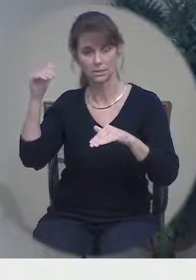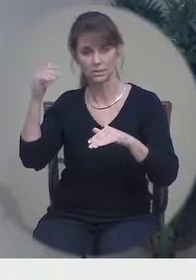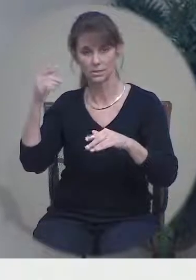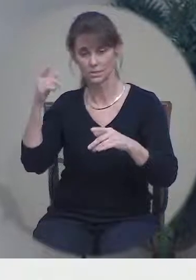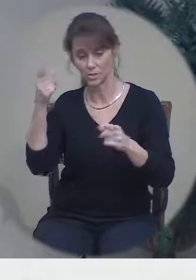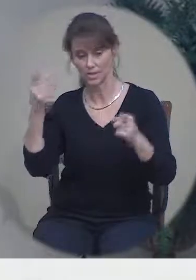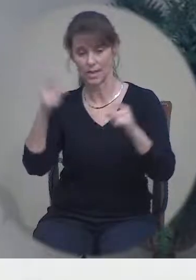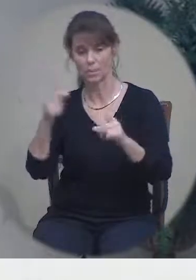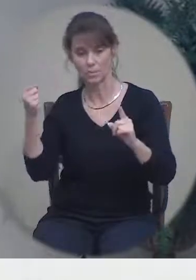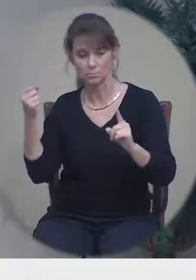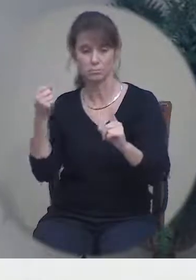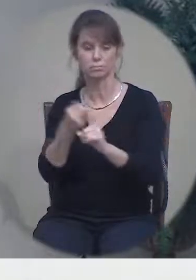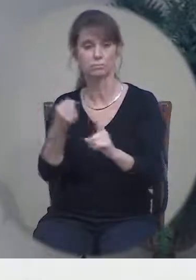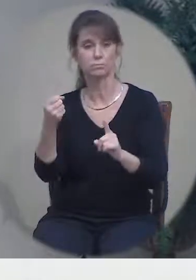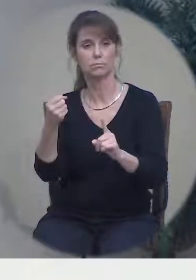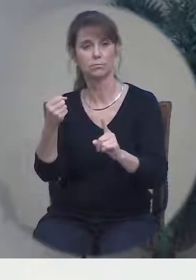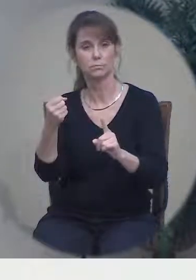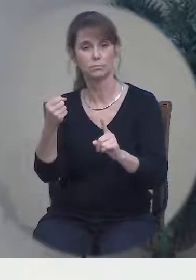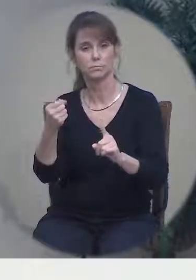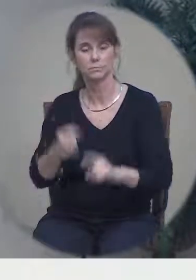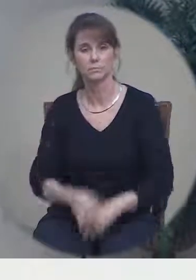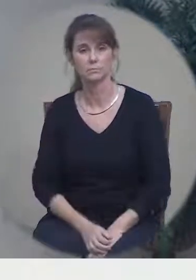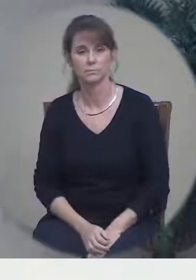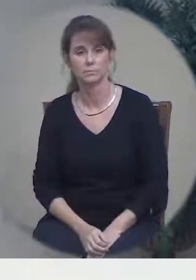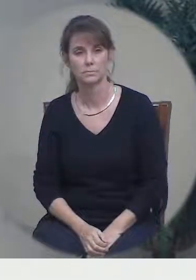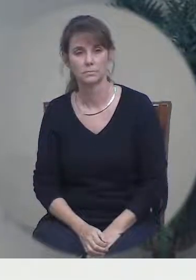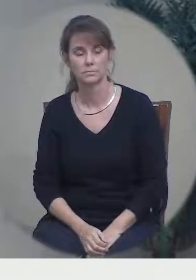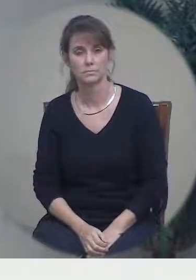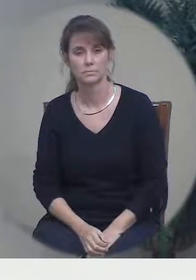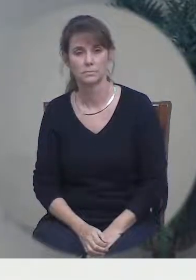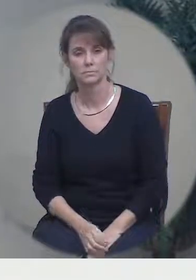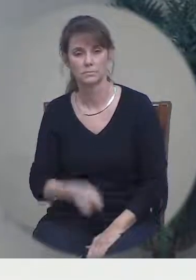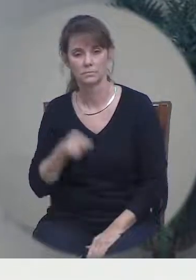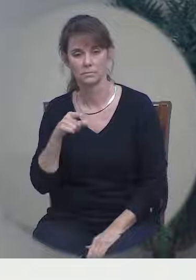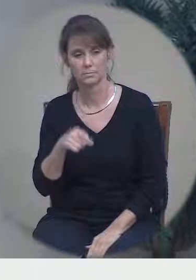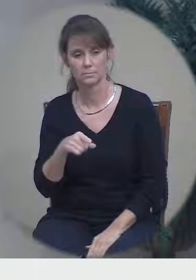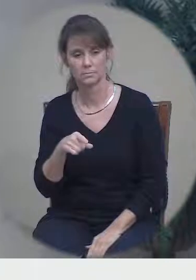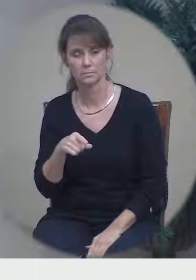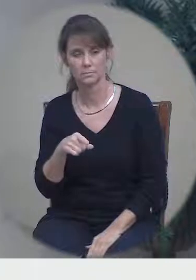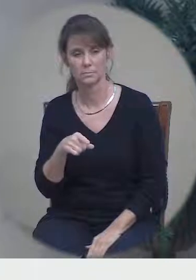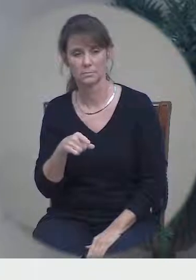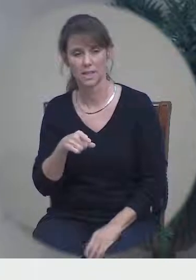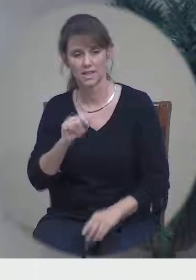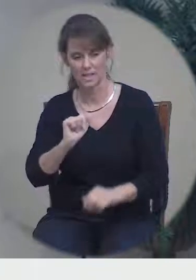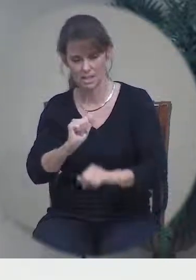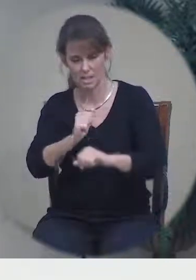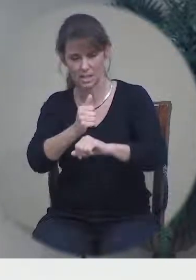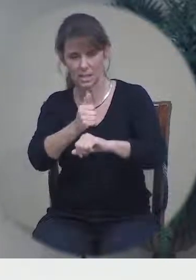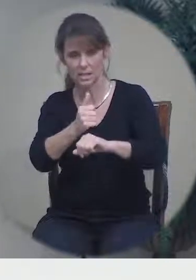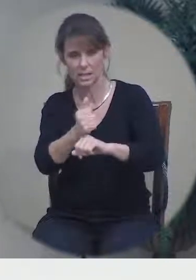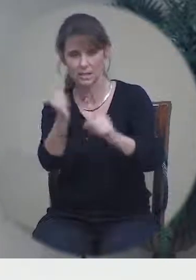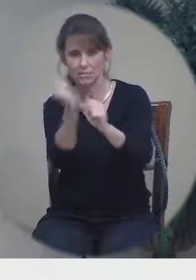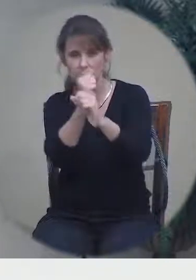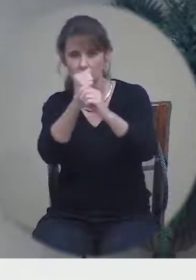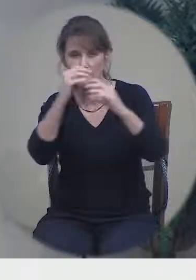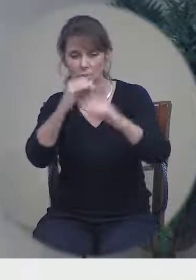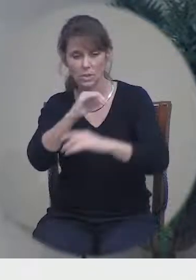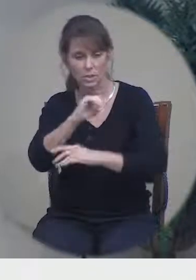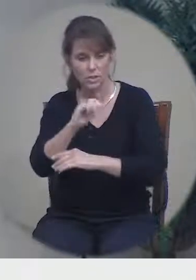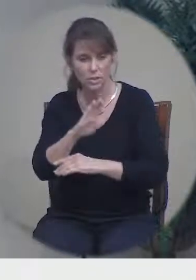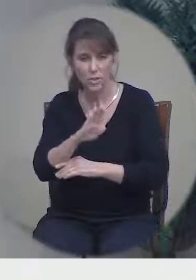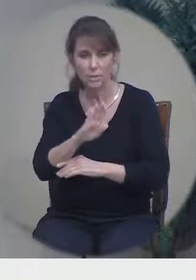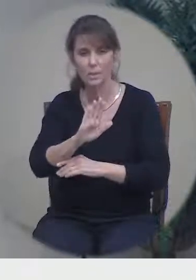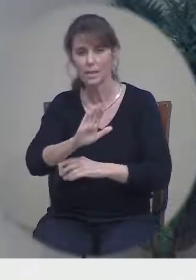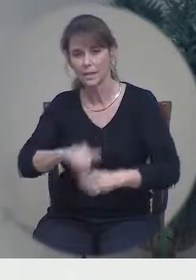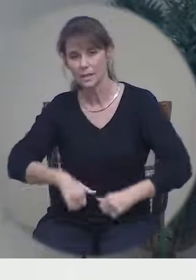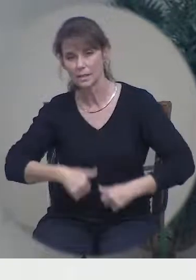see this sets the stage for how far Job falls. I mean, they're there having a good time.